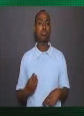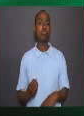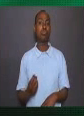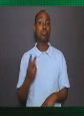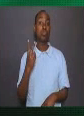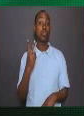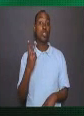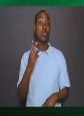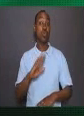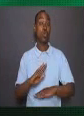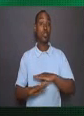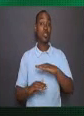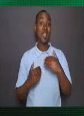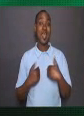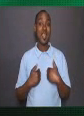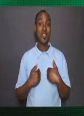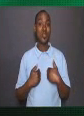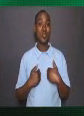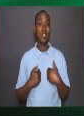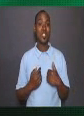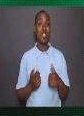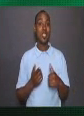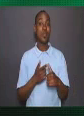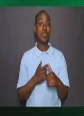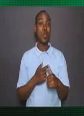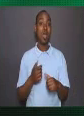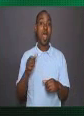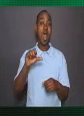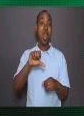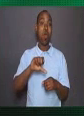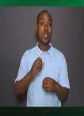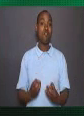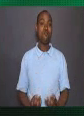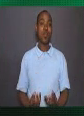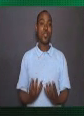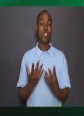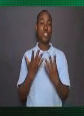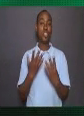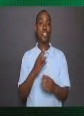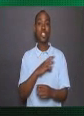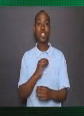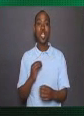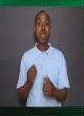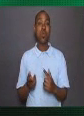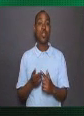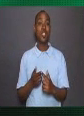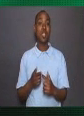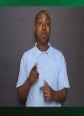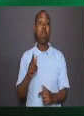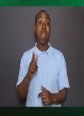two processes, which are alcoholic fermentation and